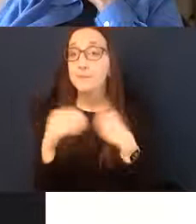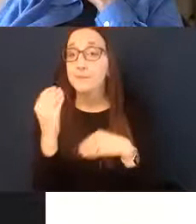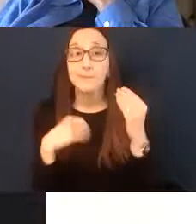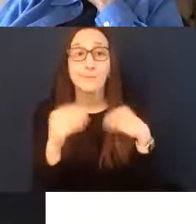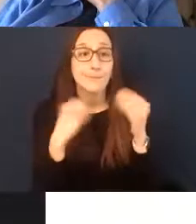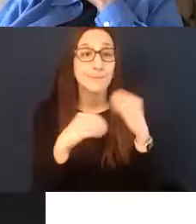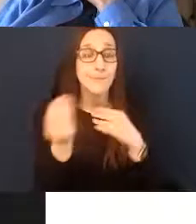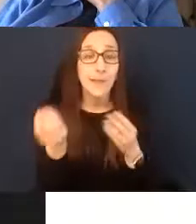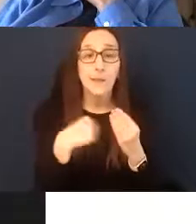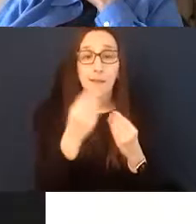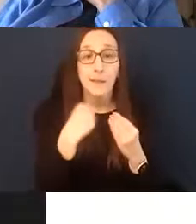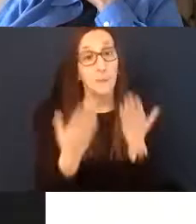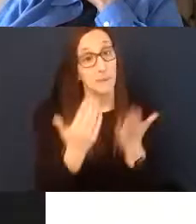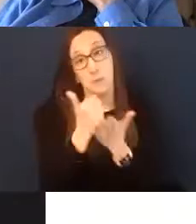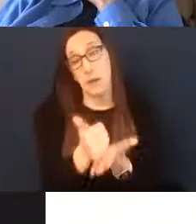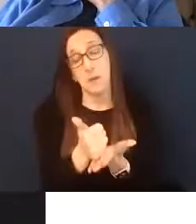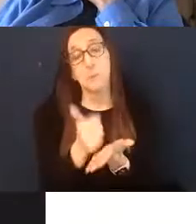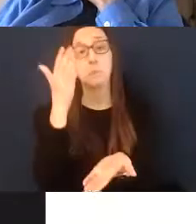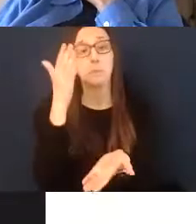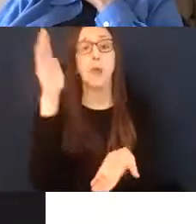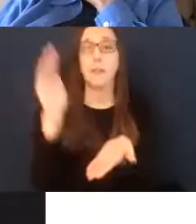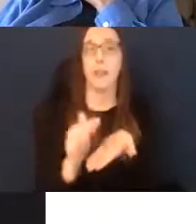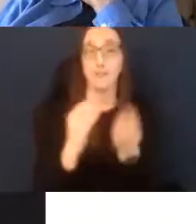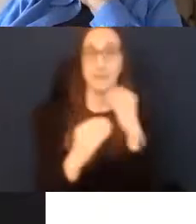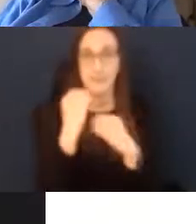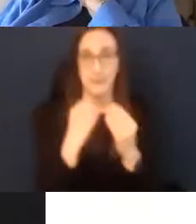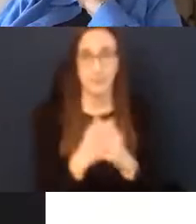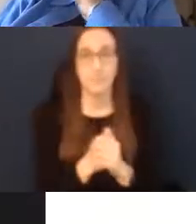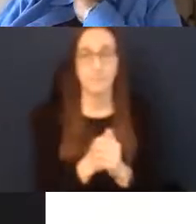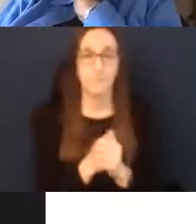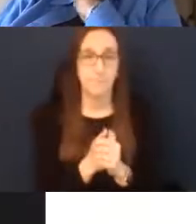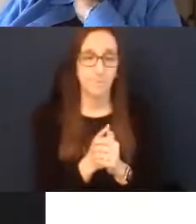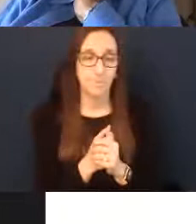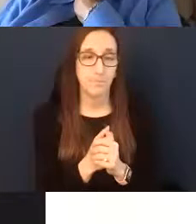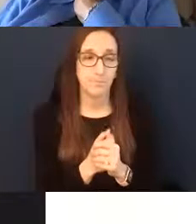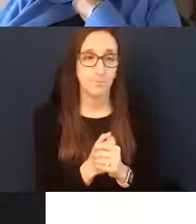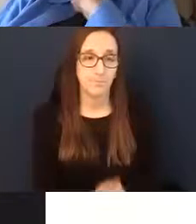might be of benefit for you. Excuse me.